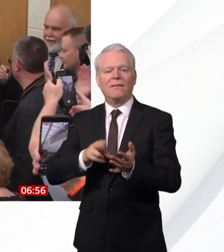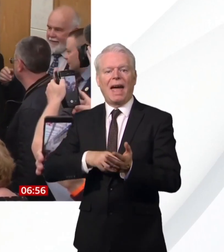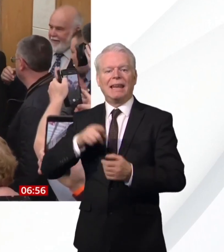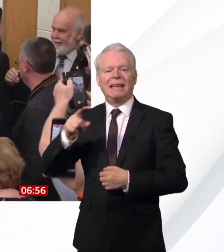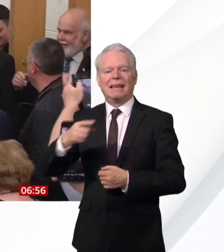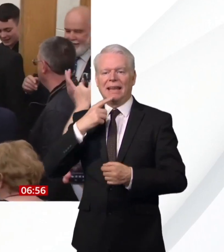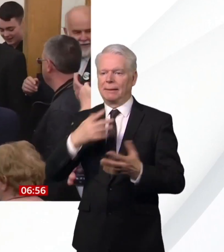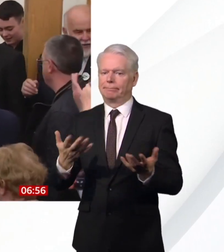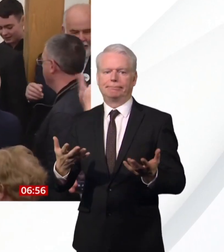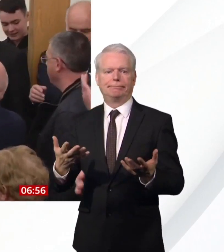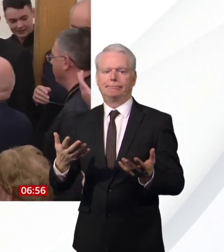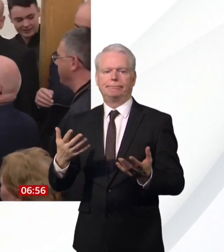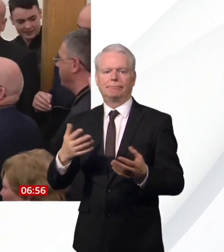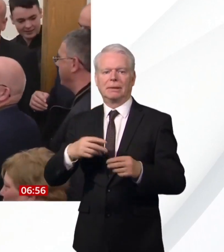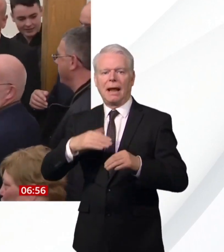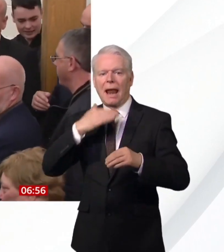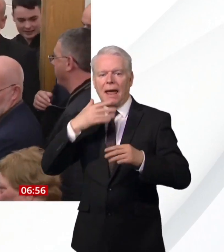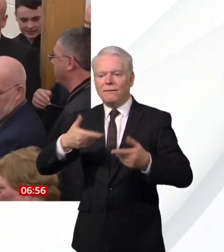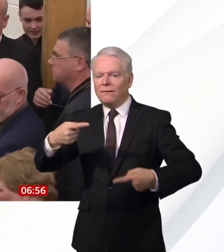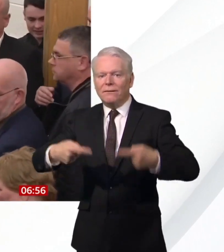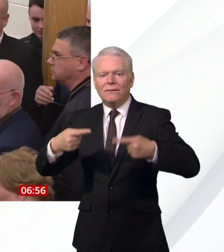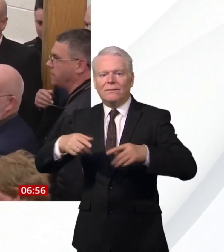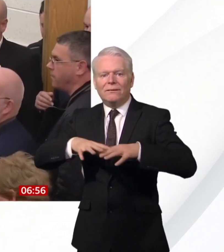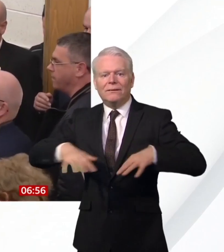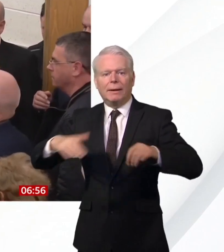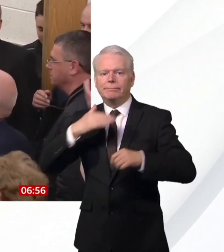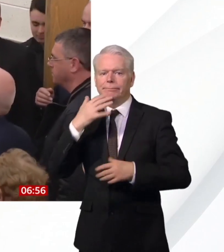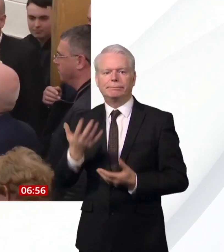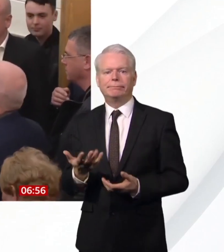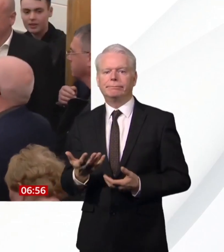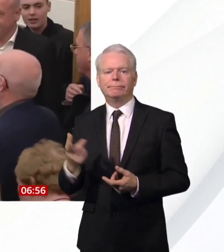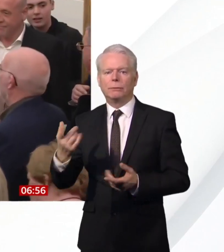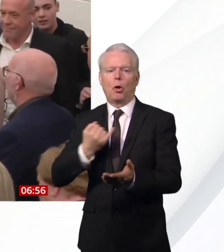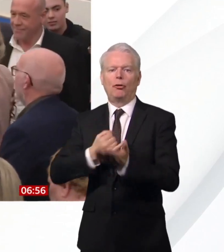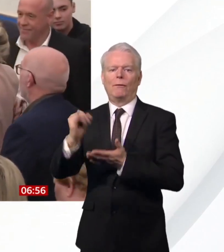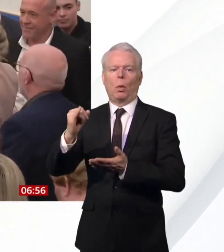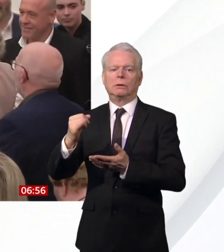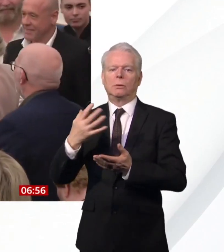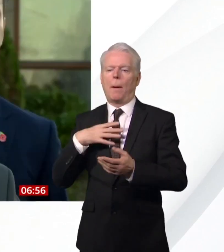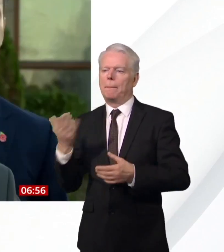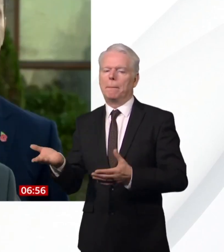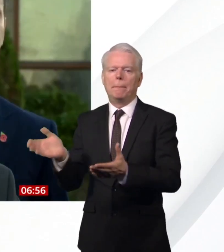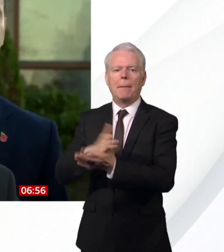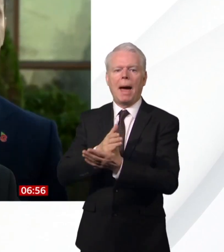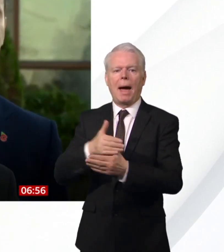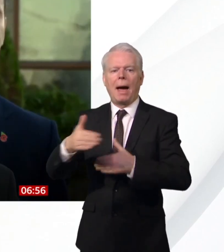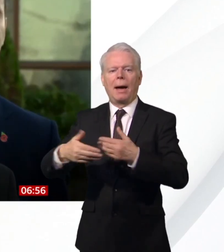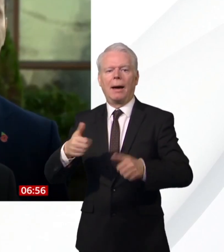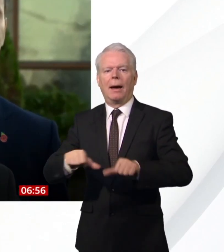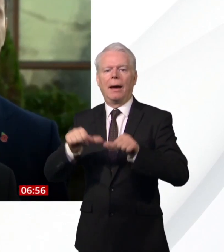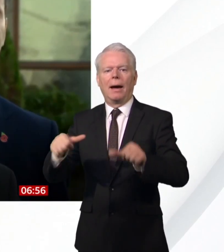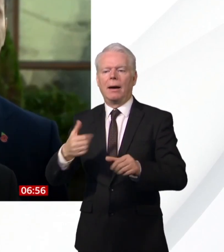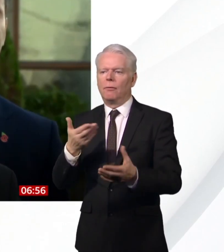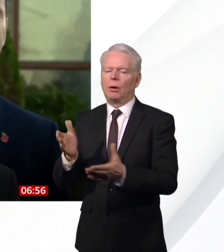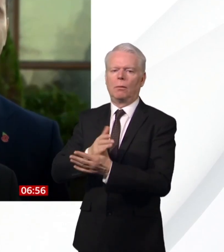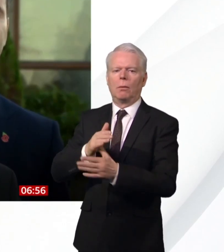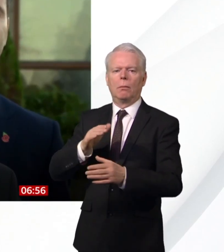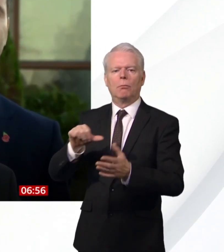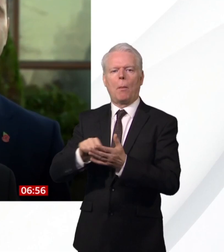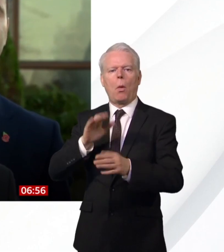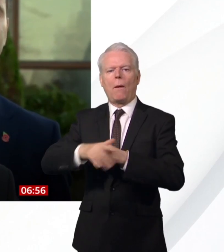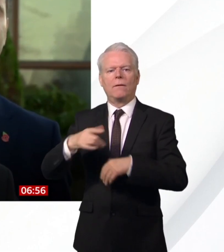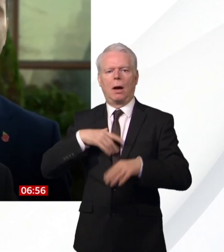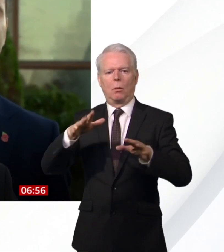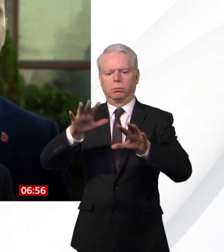Unionists refused to restore power sharing unless post-Brexit trading agreements were changed. I'm ready to fight an election. If the Secretary of State wants to hold